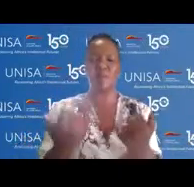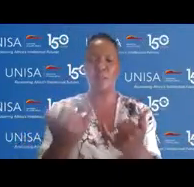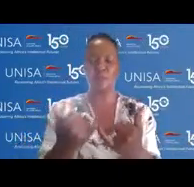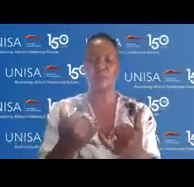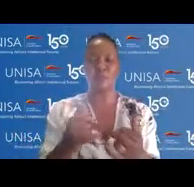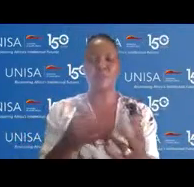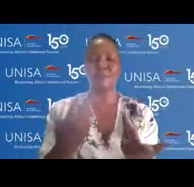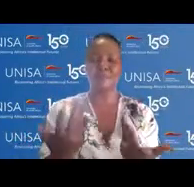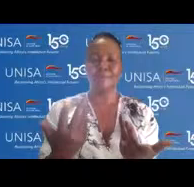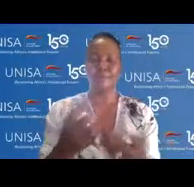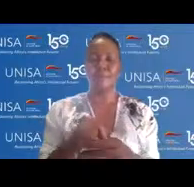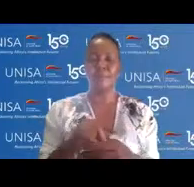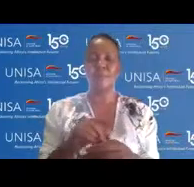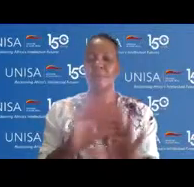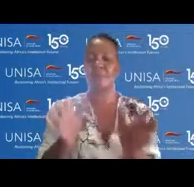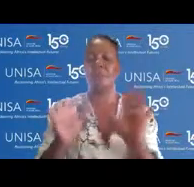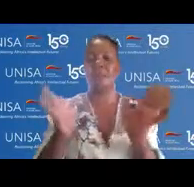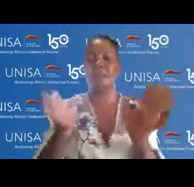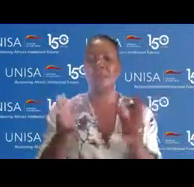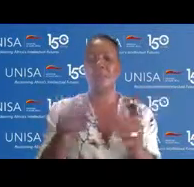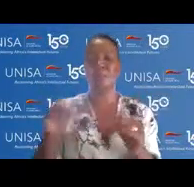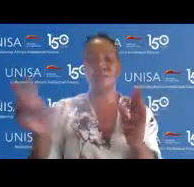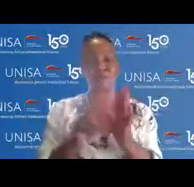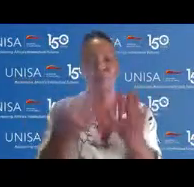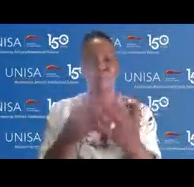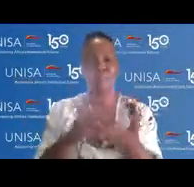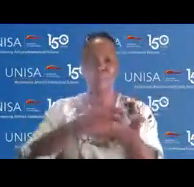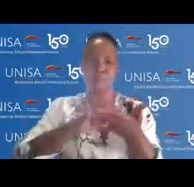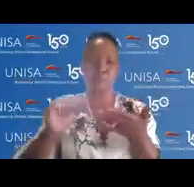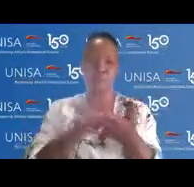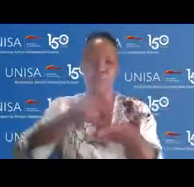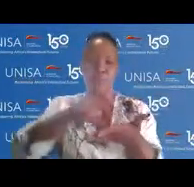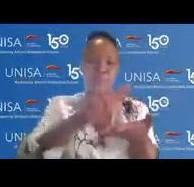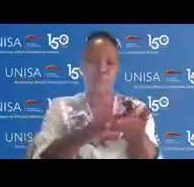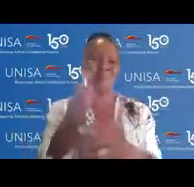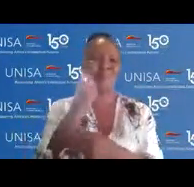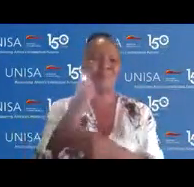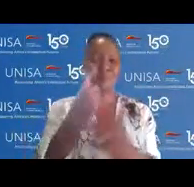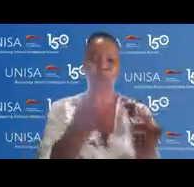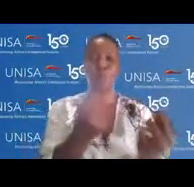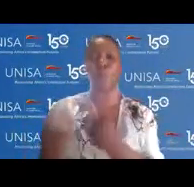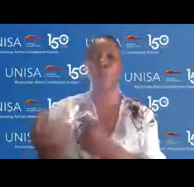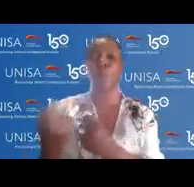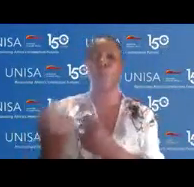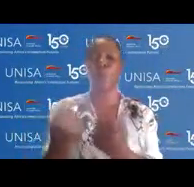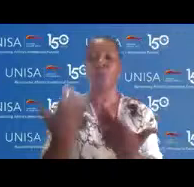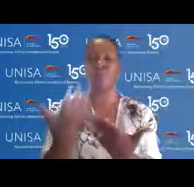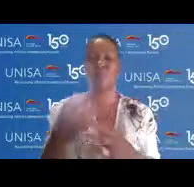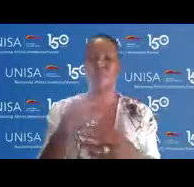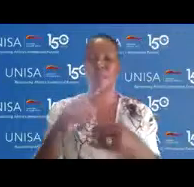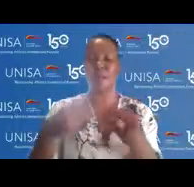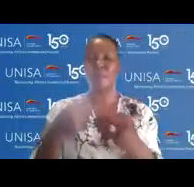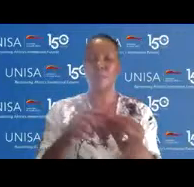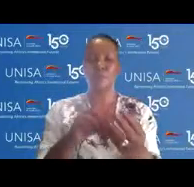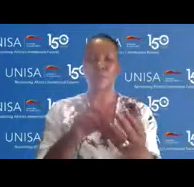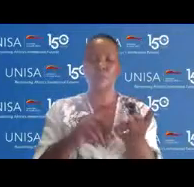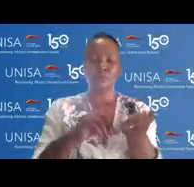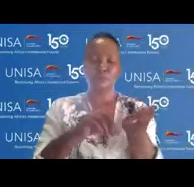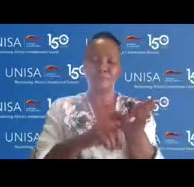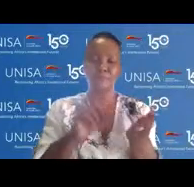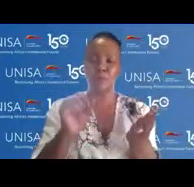And that's it. So you can see removing apps is actually very, very easy to do. It's just a matter of putting your finger on the icon and then it'll